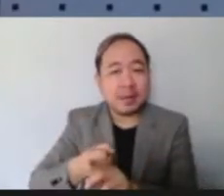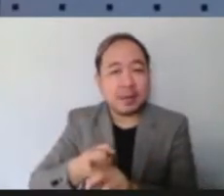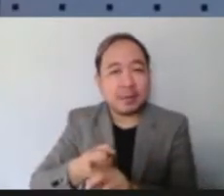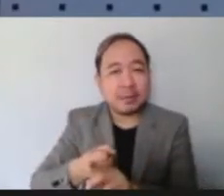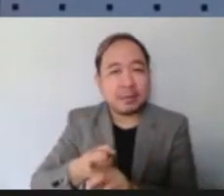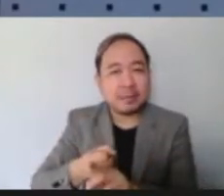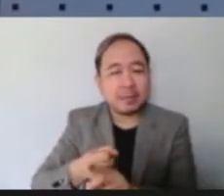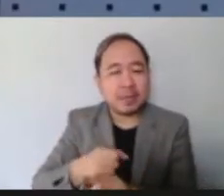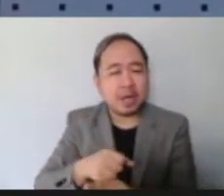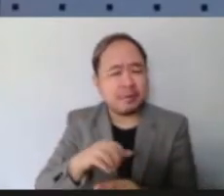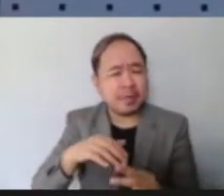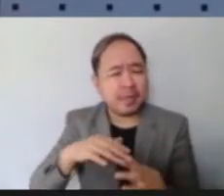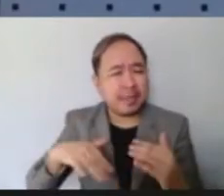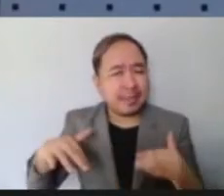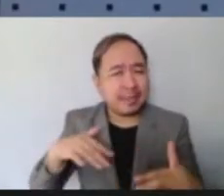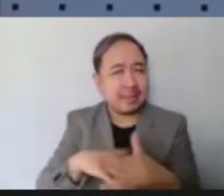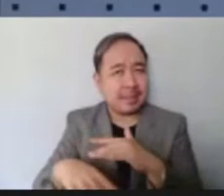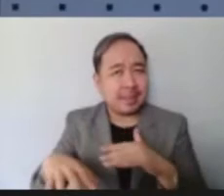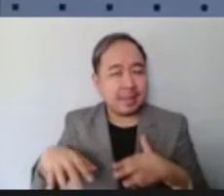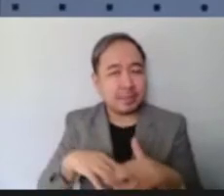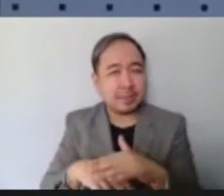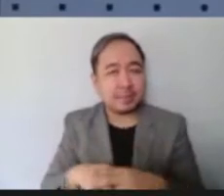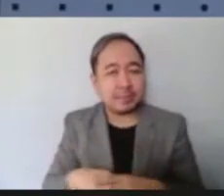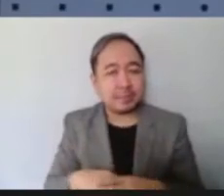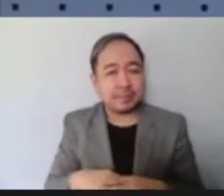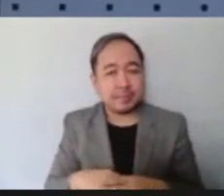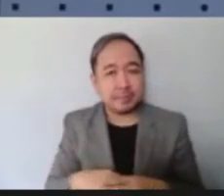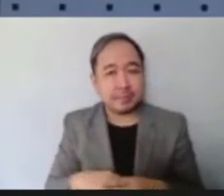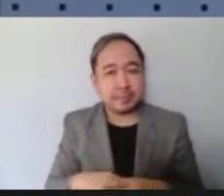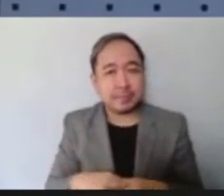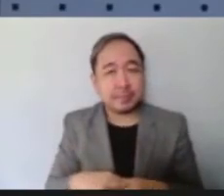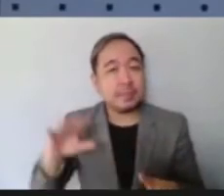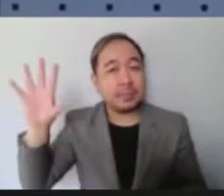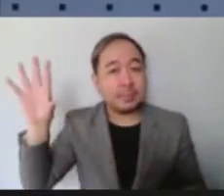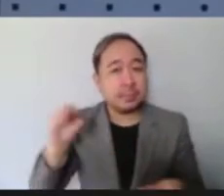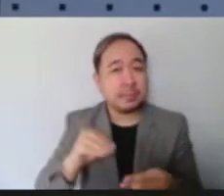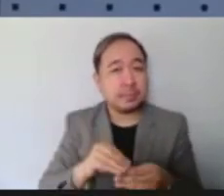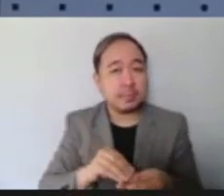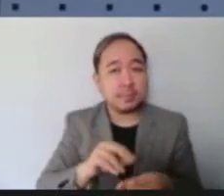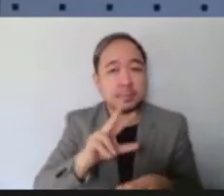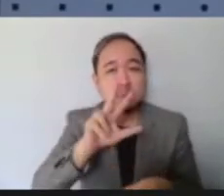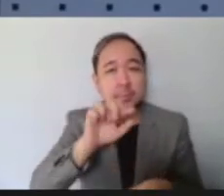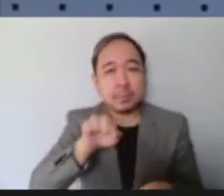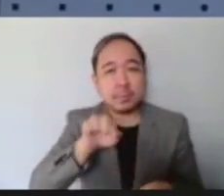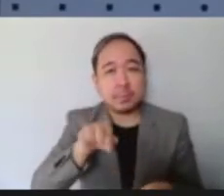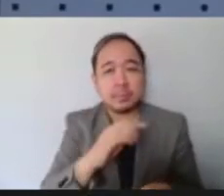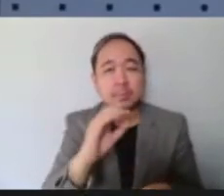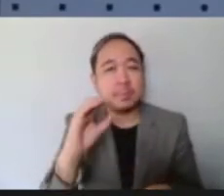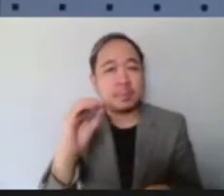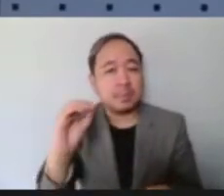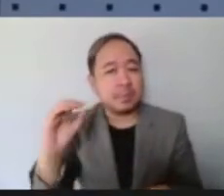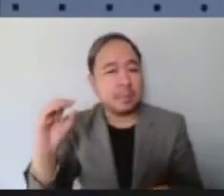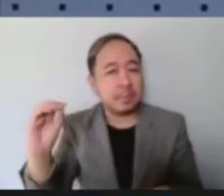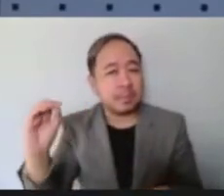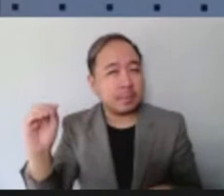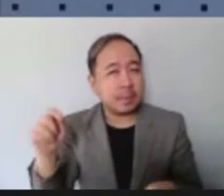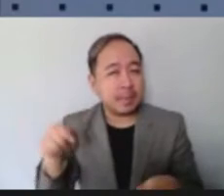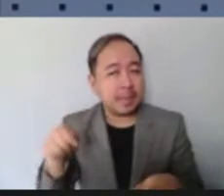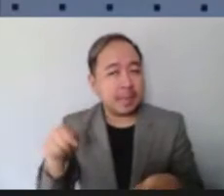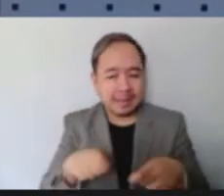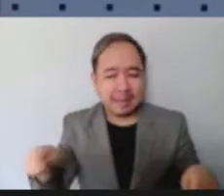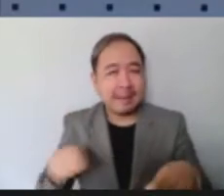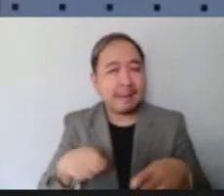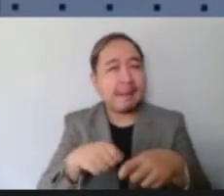we could probably share that through the corporation a total of 3 000 actors of ours has been usually